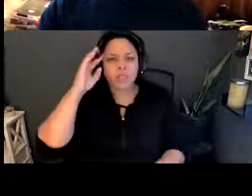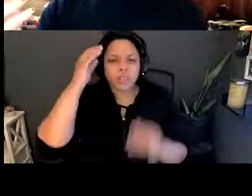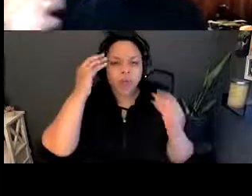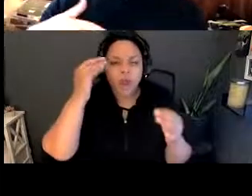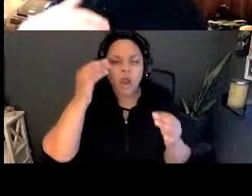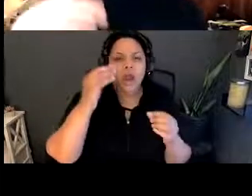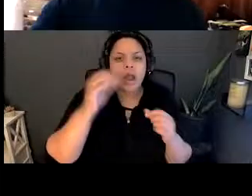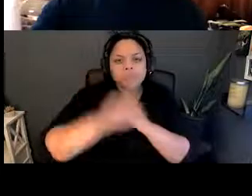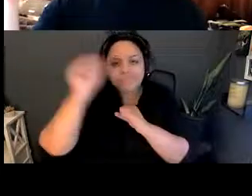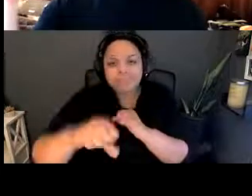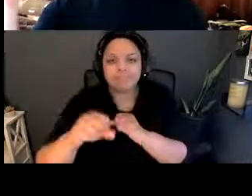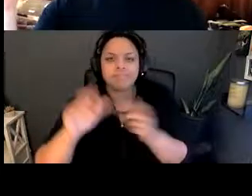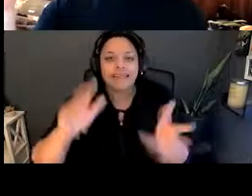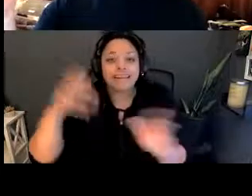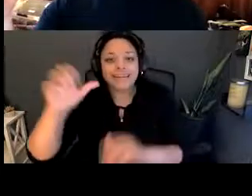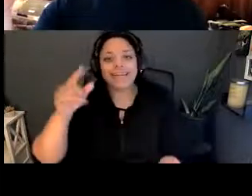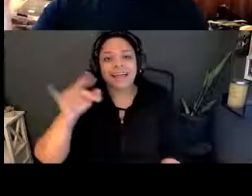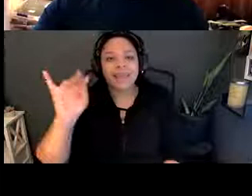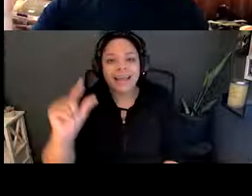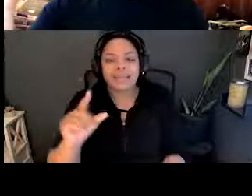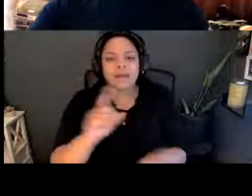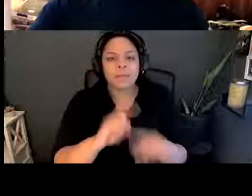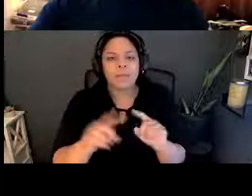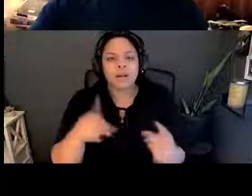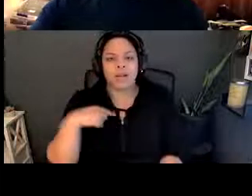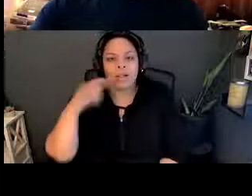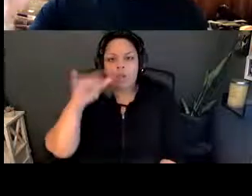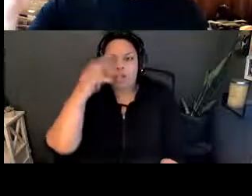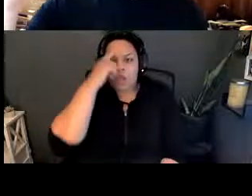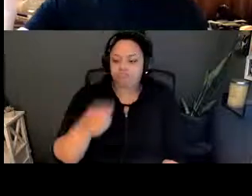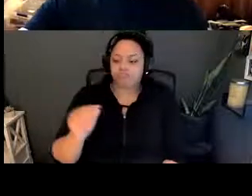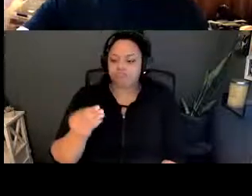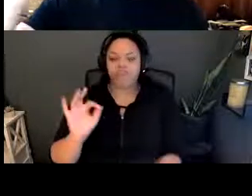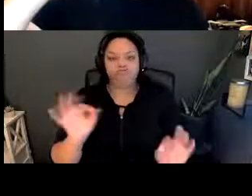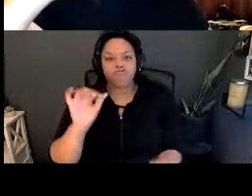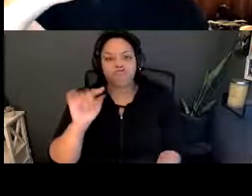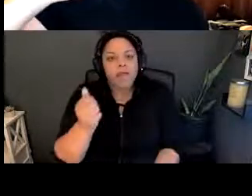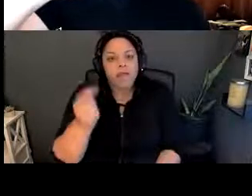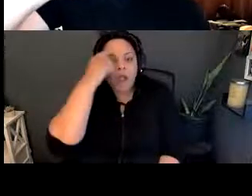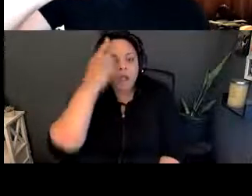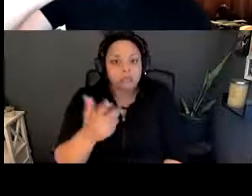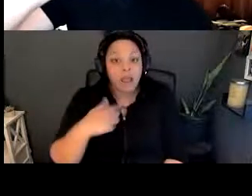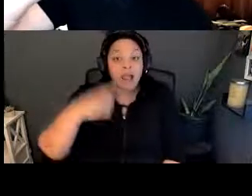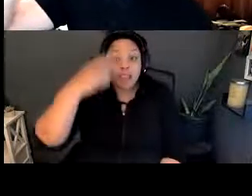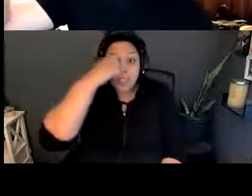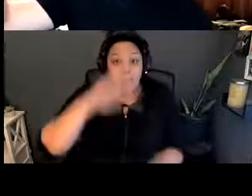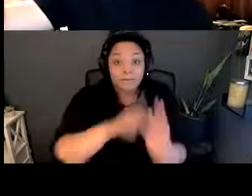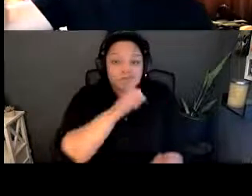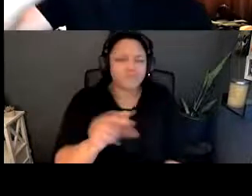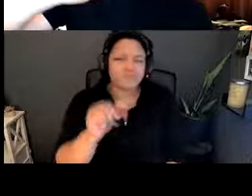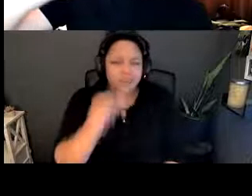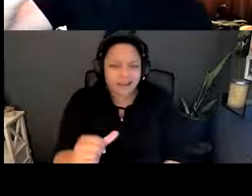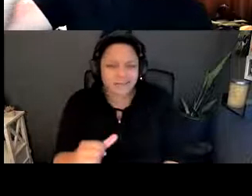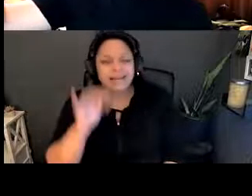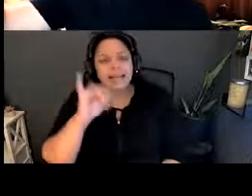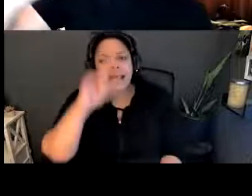conclusions. And in mindfulness, it's like, hey, a thought is just a thought. It's not a fact. Just because I think something doesn't make it true. There's that element of mindfulness where we're